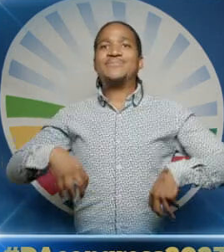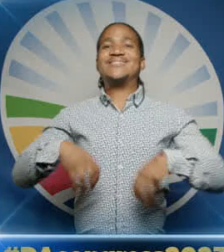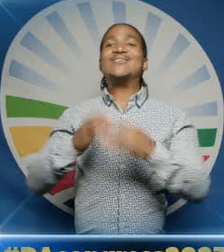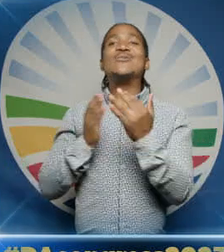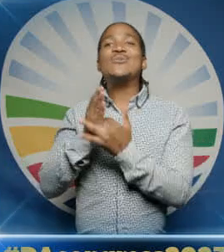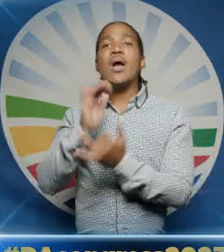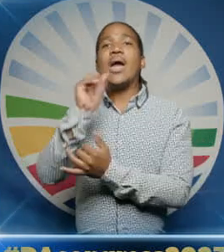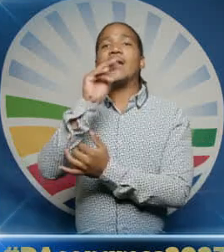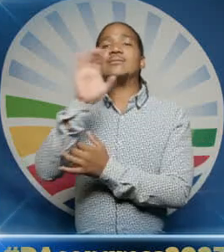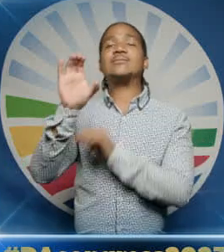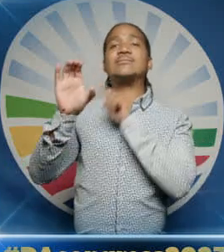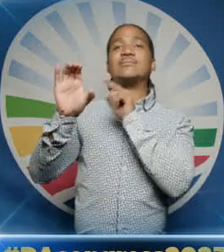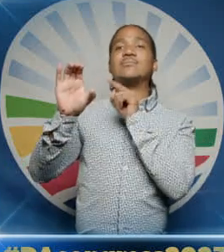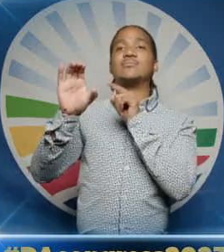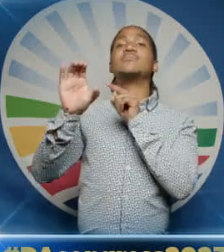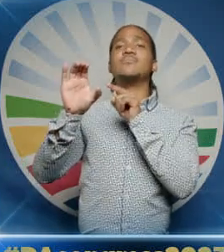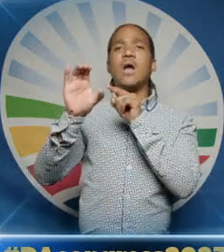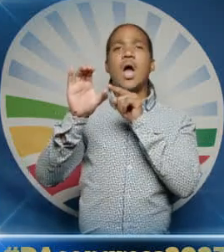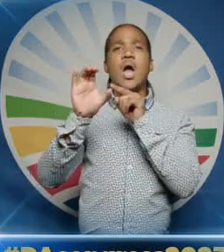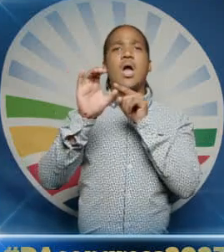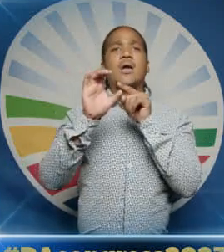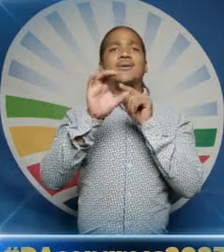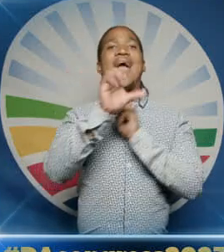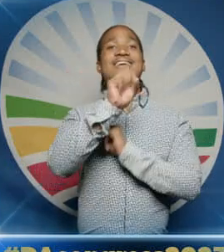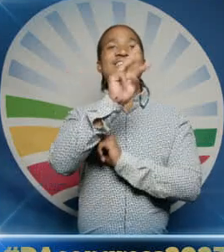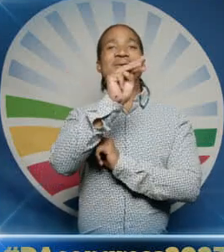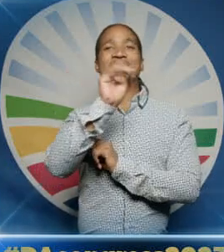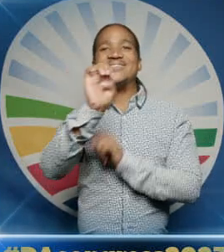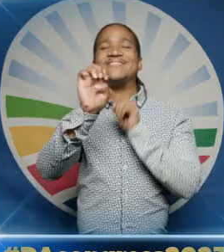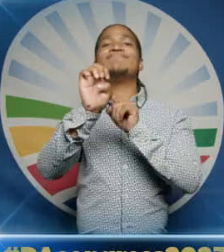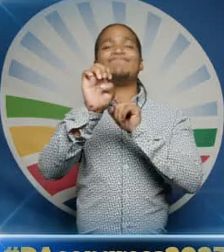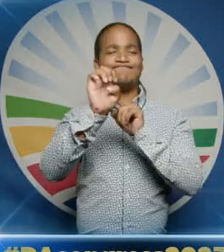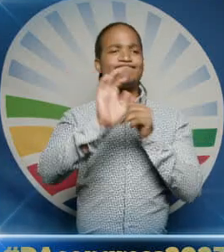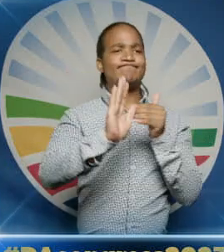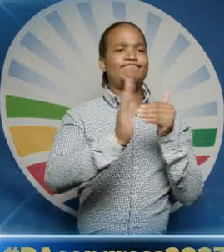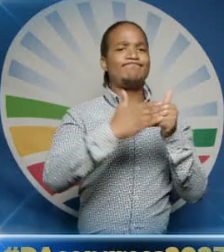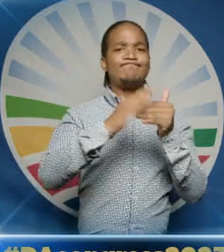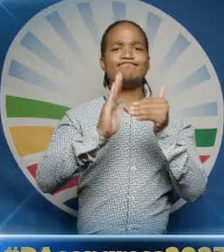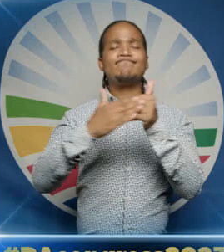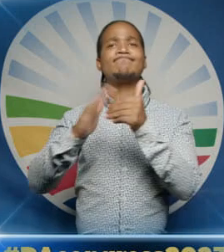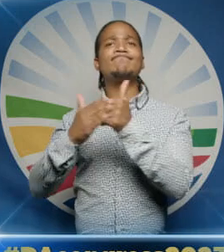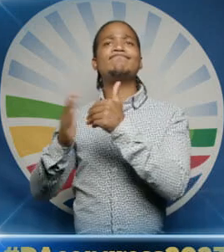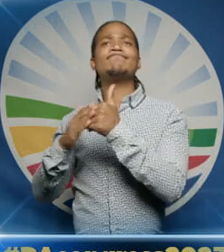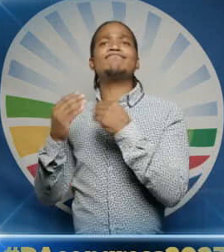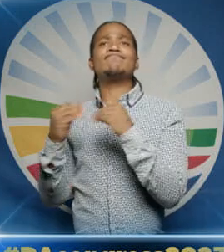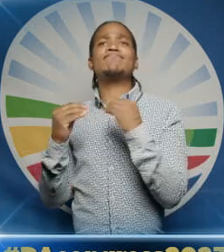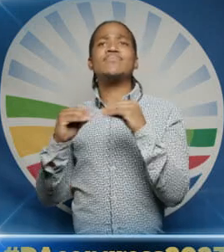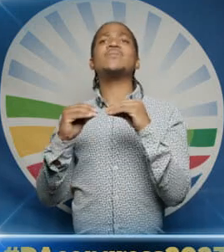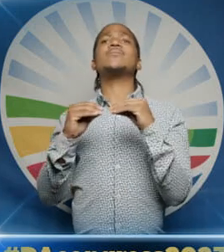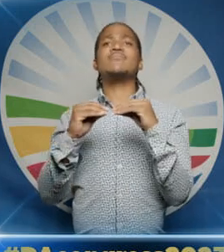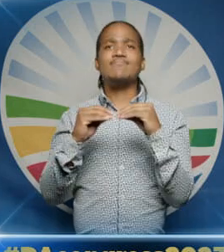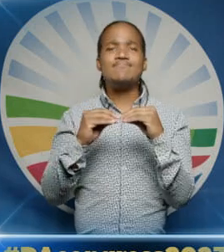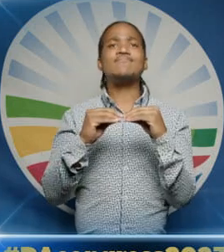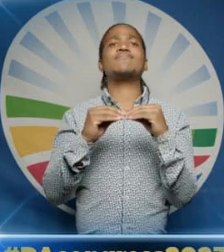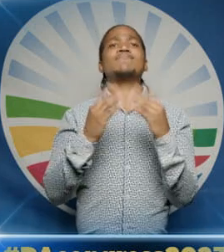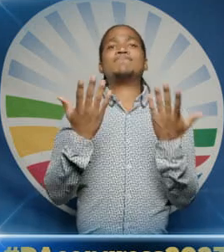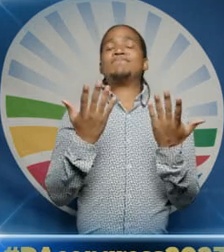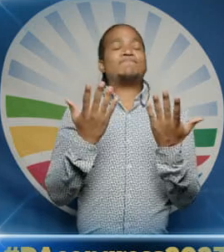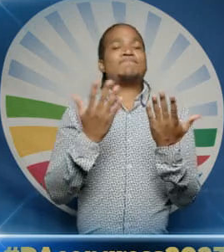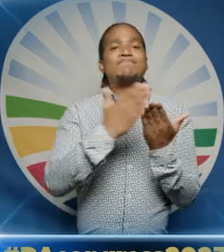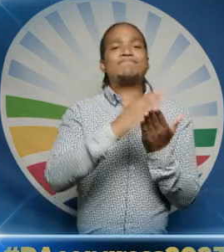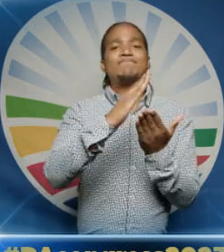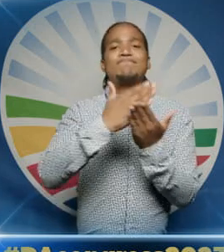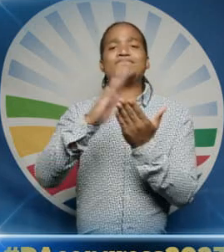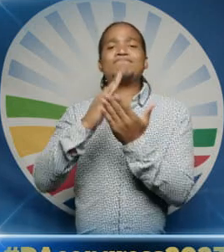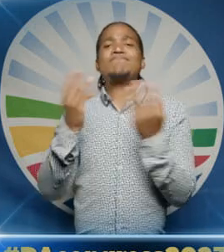ANC cadres. Small businesses are shutting their doors, sending more and more people into the unemployment